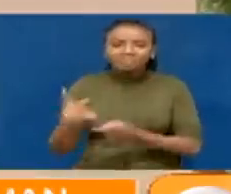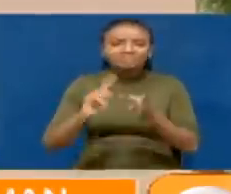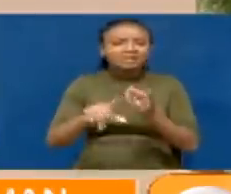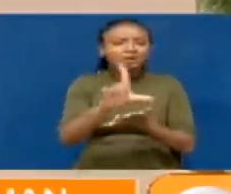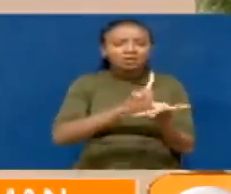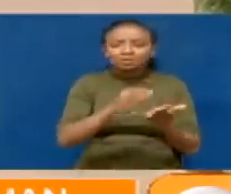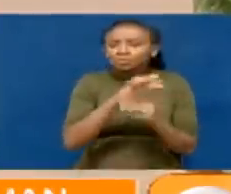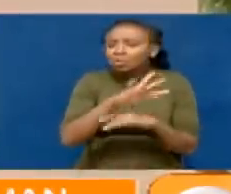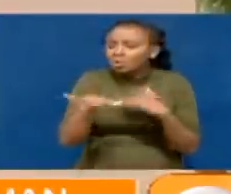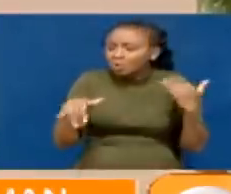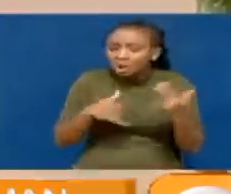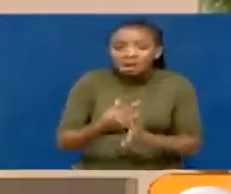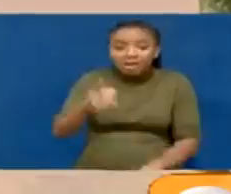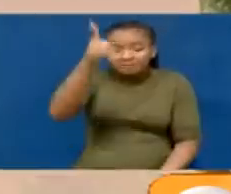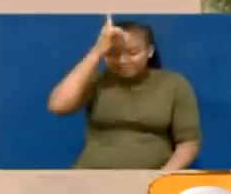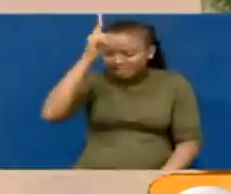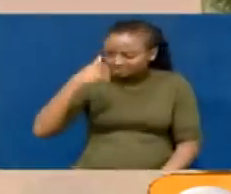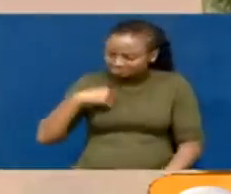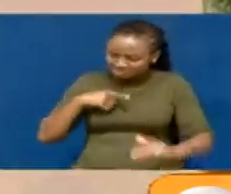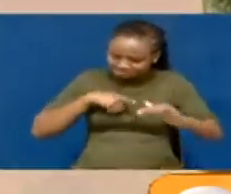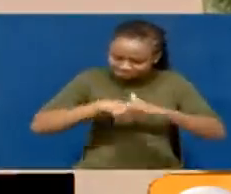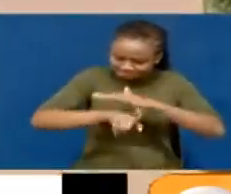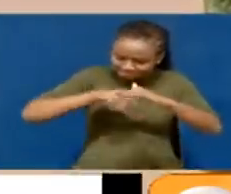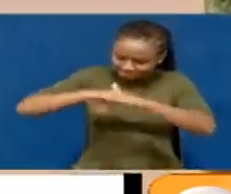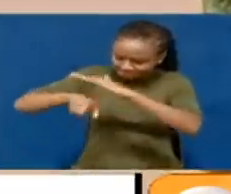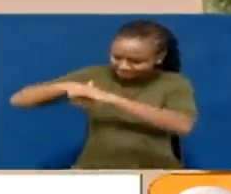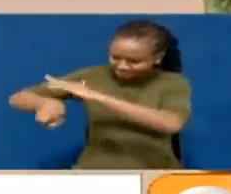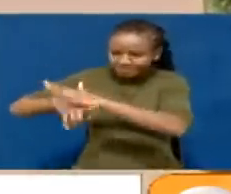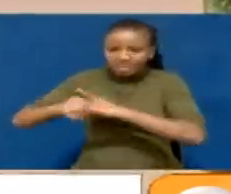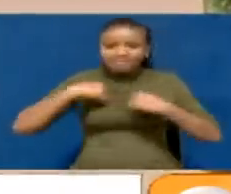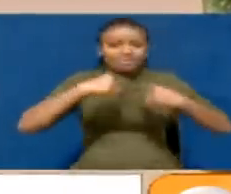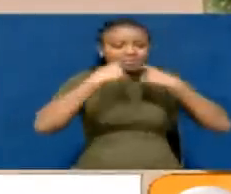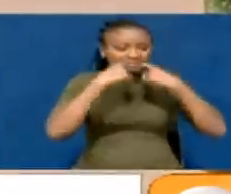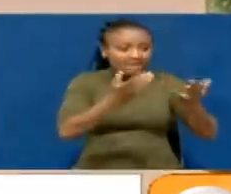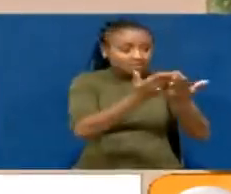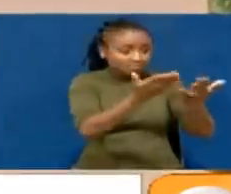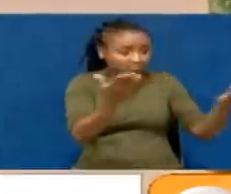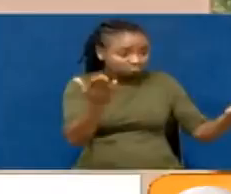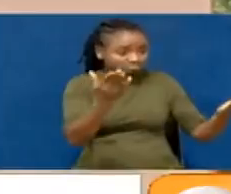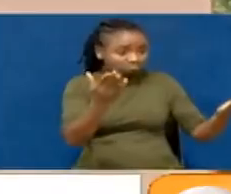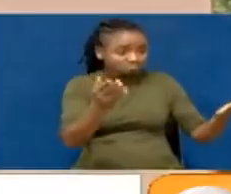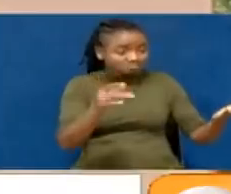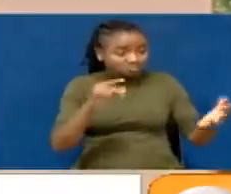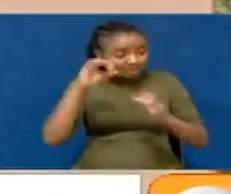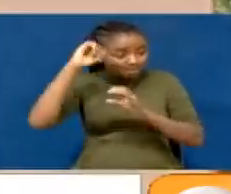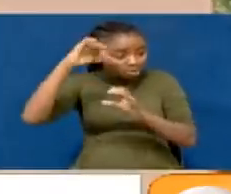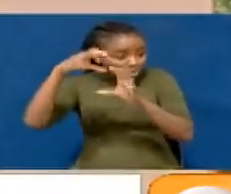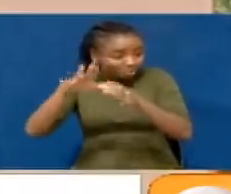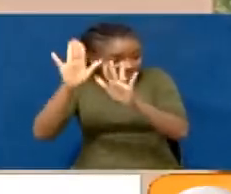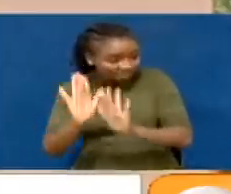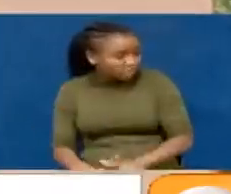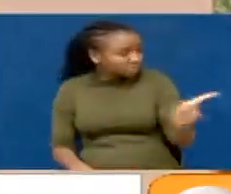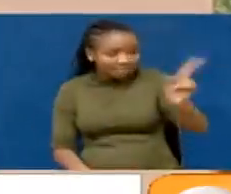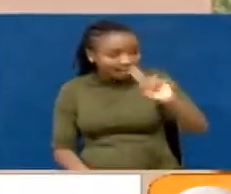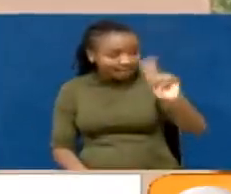every location, every village. I will tell everybody in Kirinyaga County that it is not the party that matters, it is